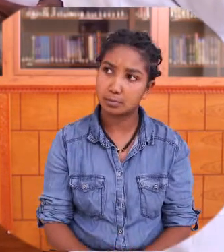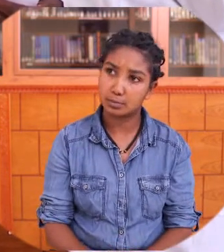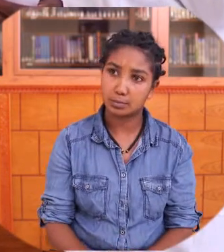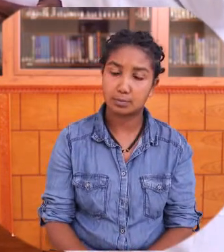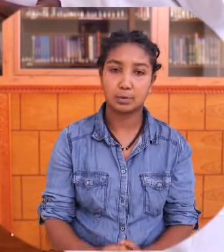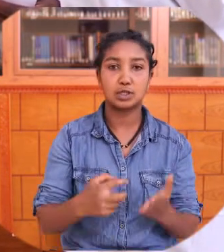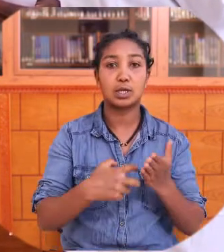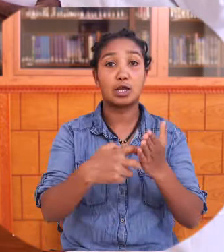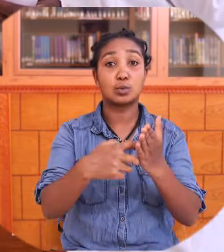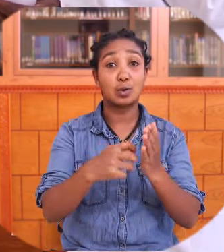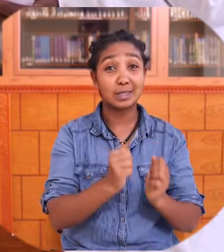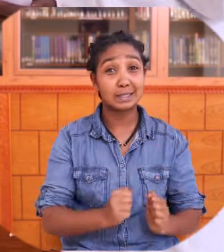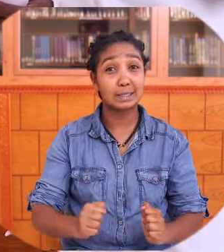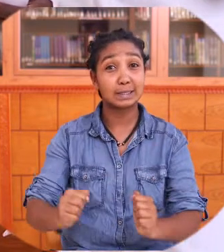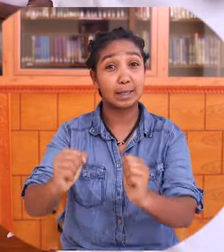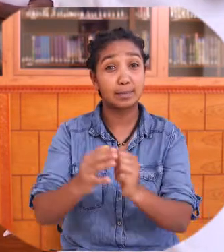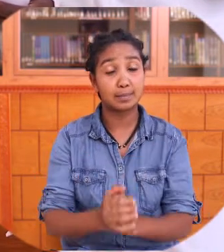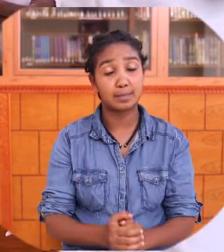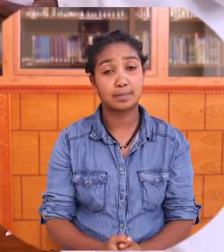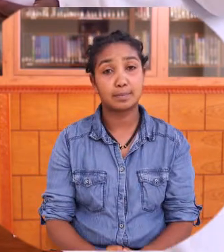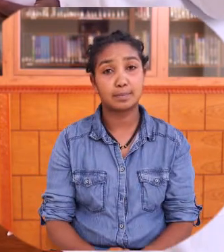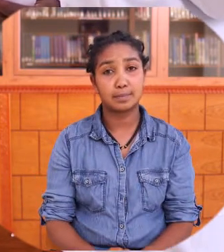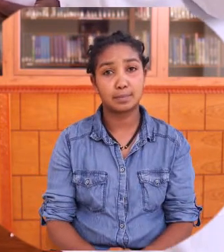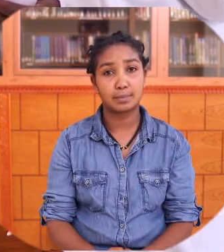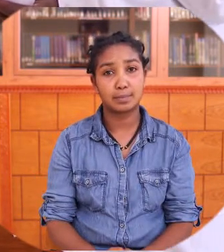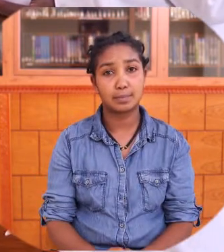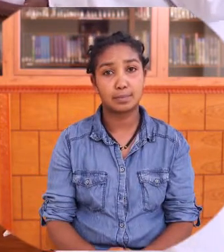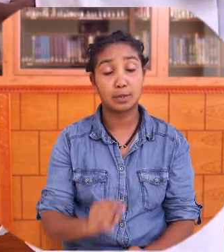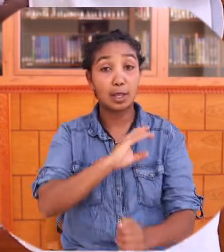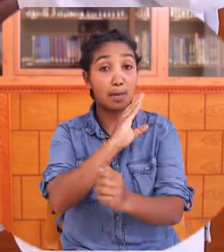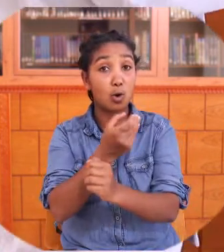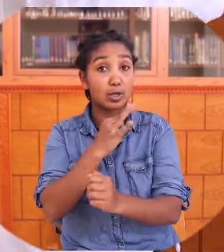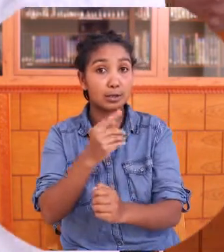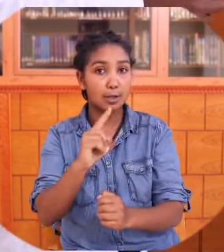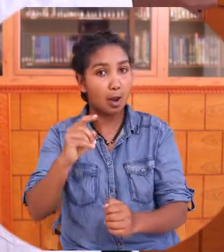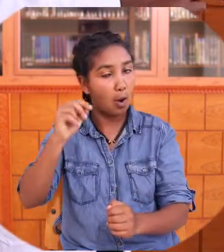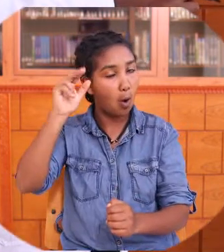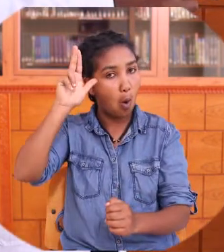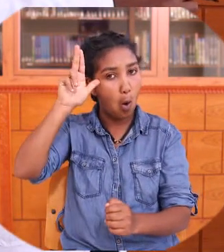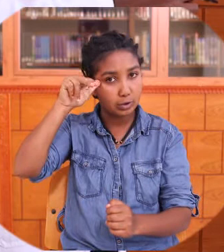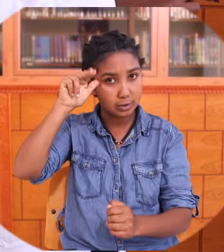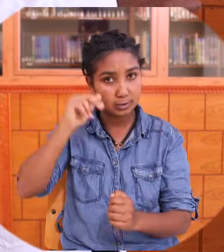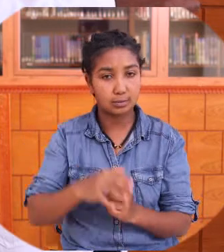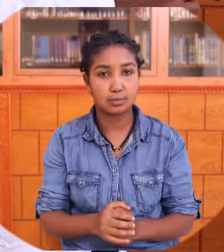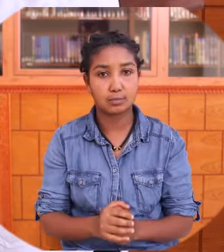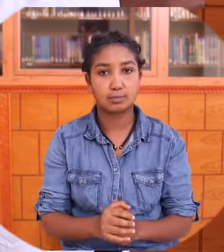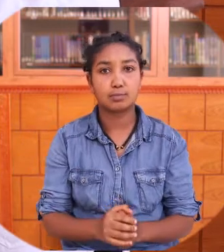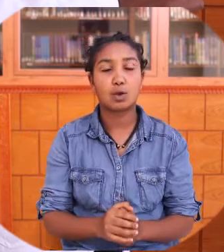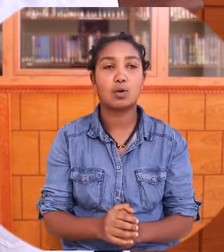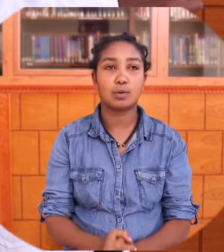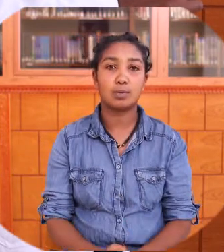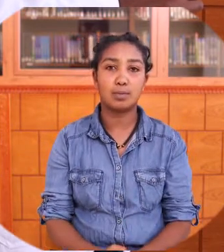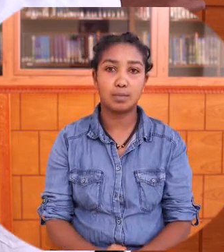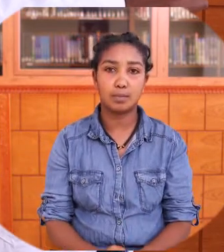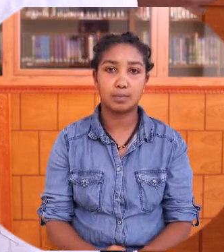Cart, it is transporting system. The power is the horse, the dragging power, or horse is used